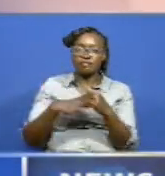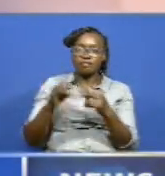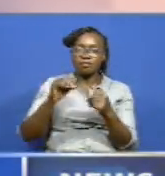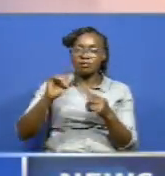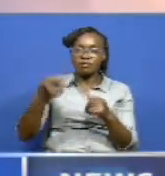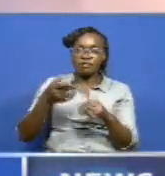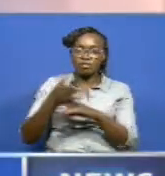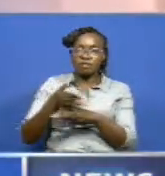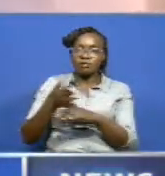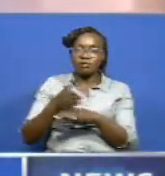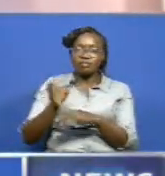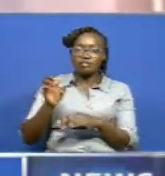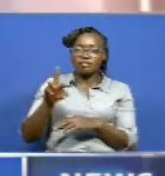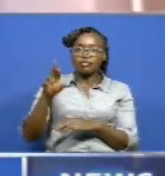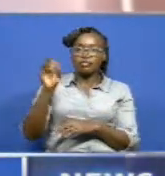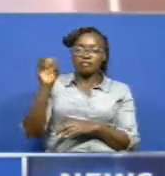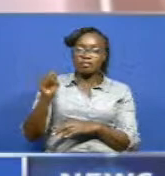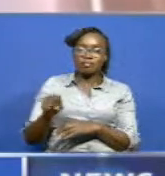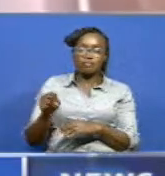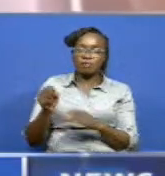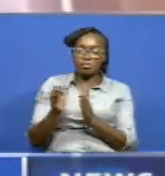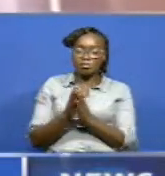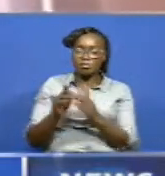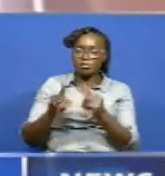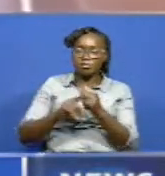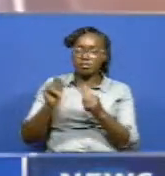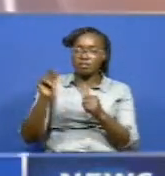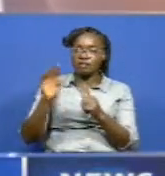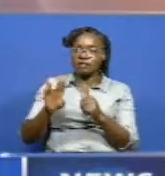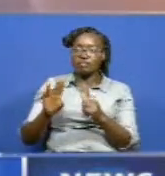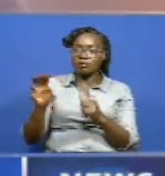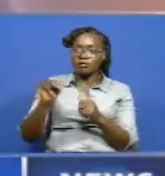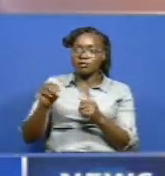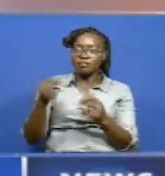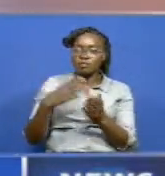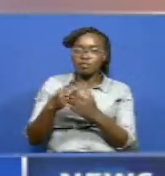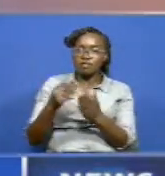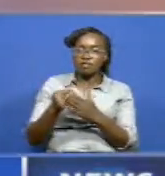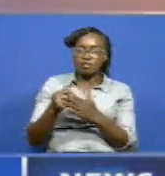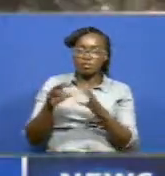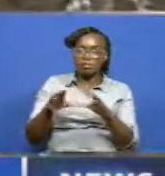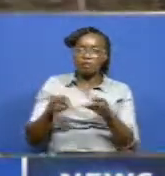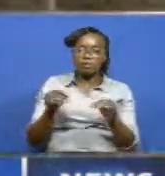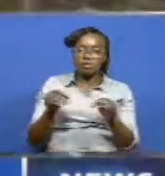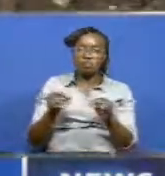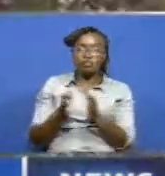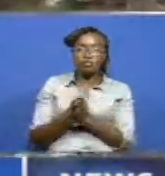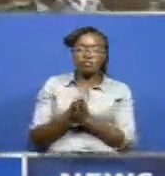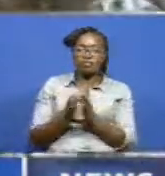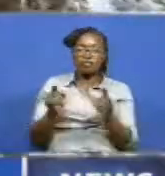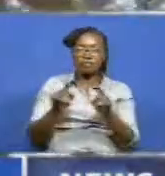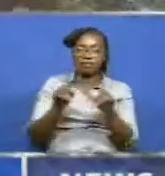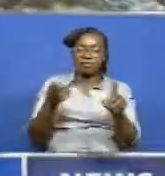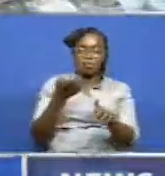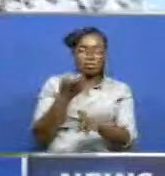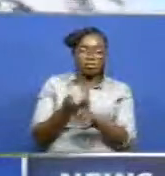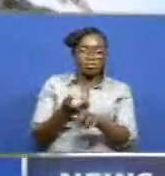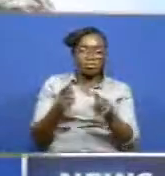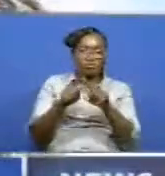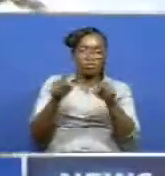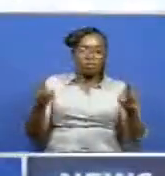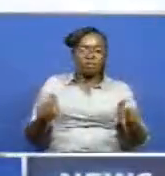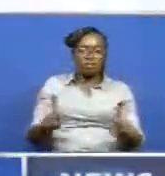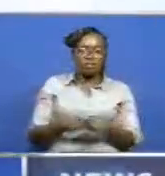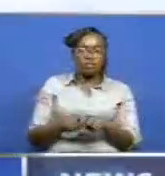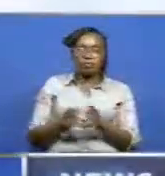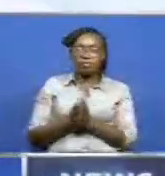fake euros, and 6.4 million Kenya shillings was recovered, stashed in metal boxes. Also recovered